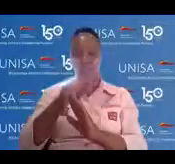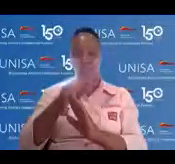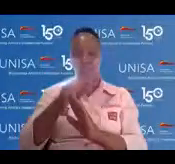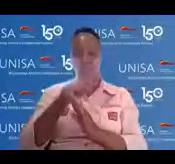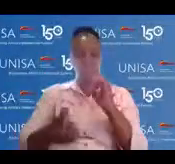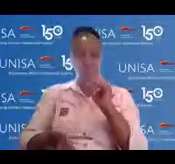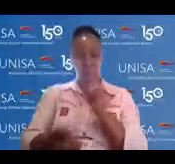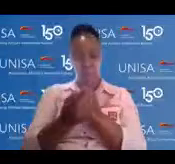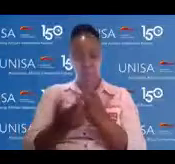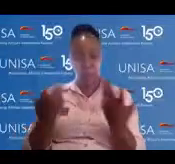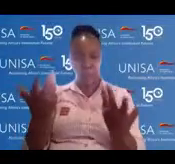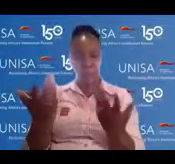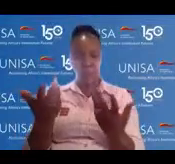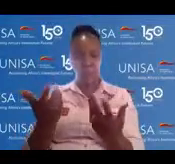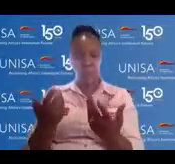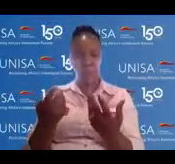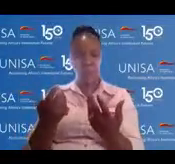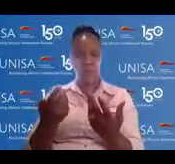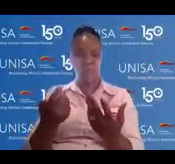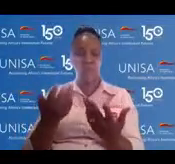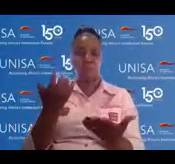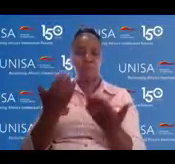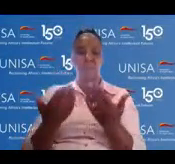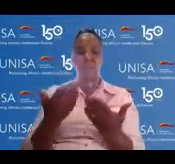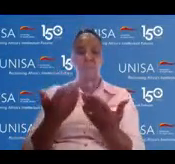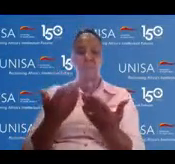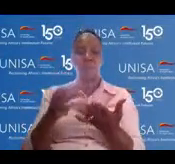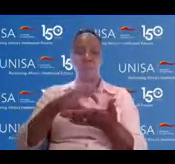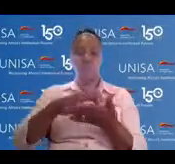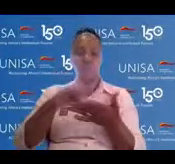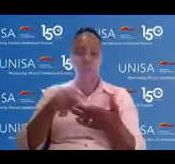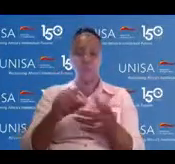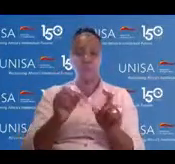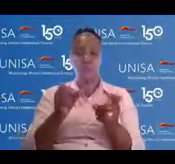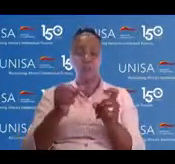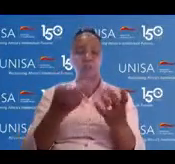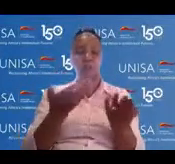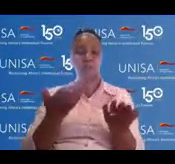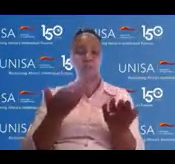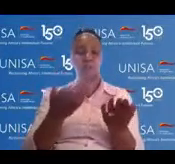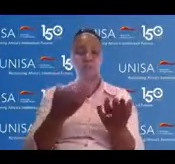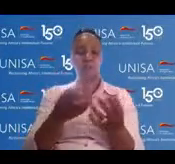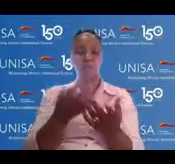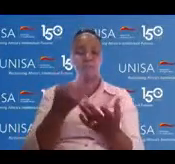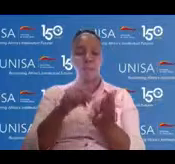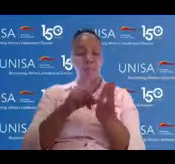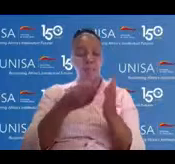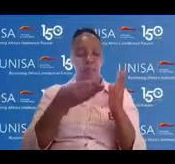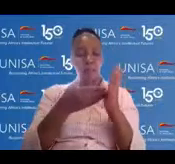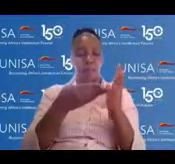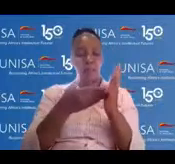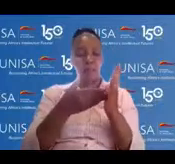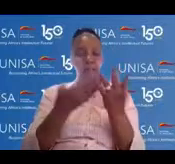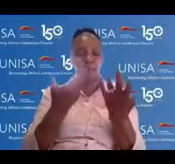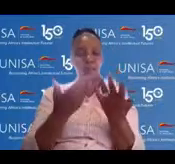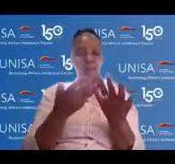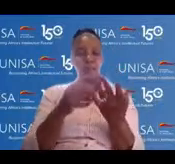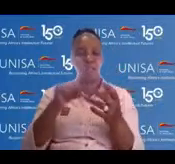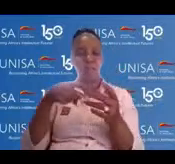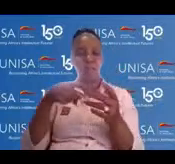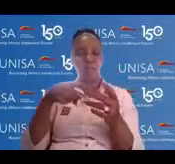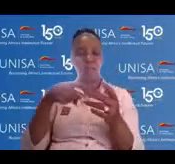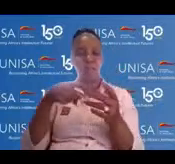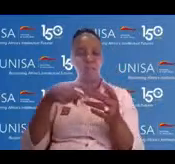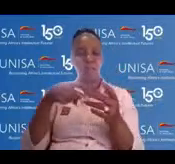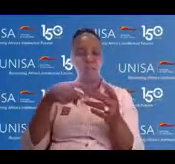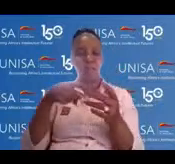clicked, well, let me just remove this one quickly. If you click here on any of these other options, perhaps during when you rush,